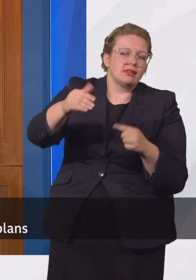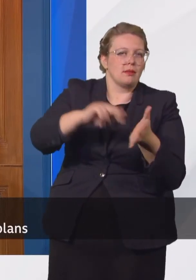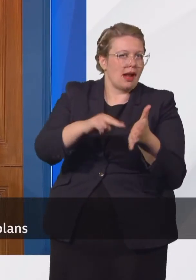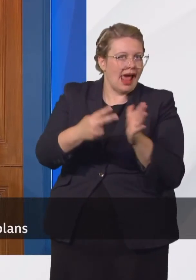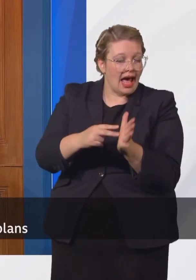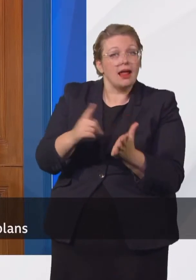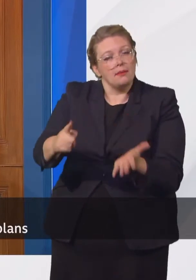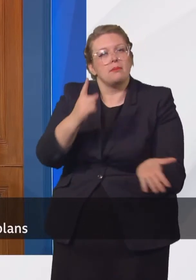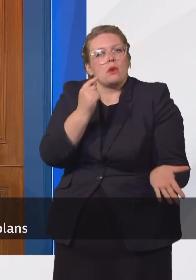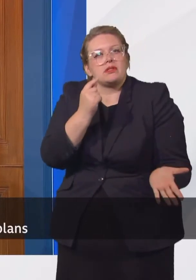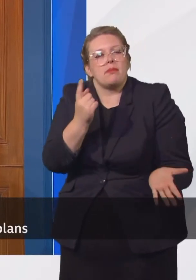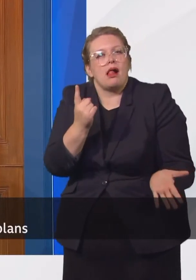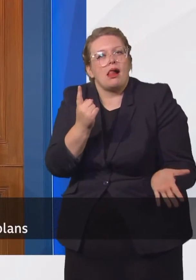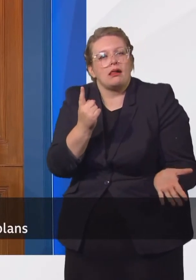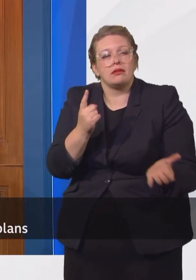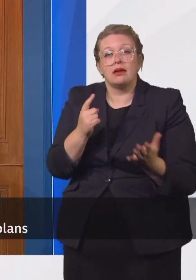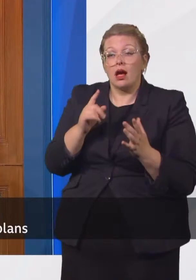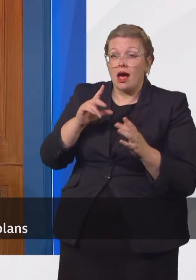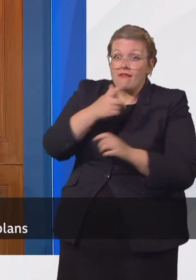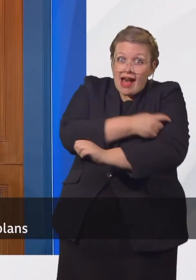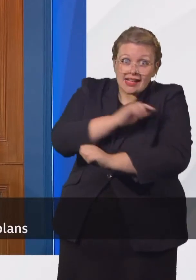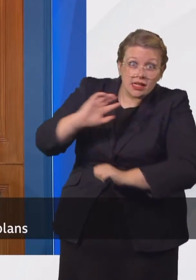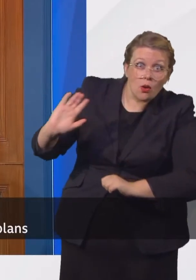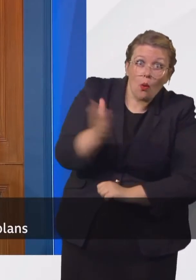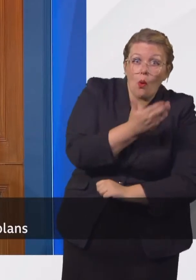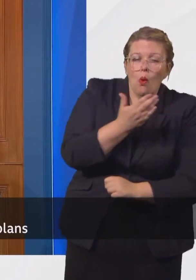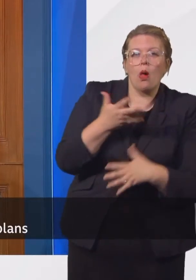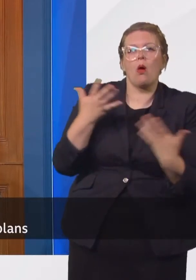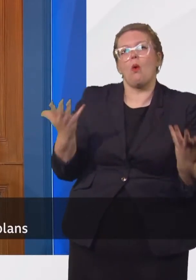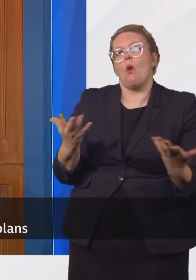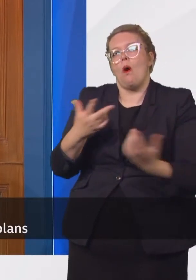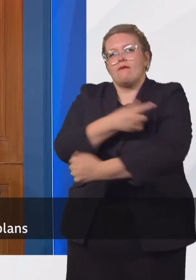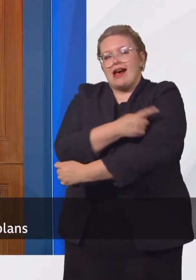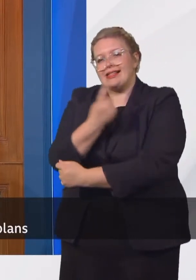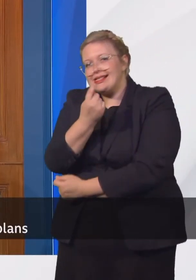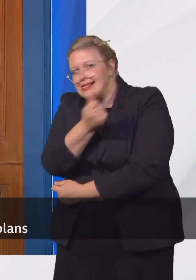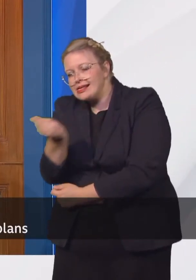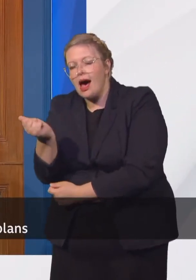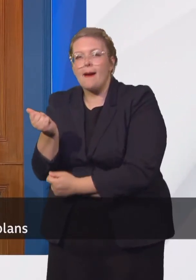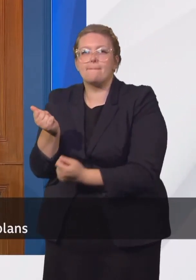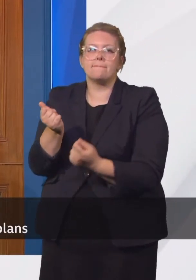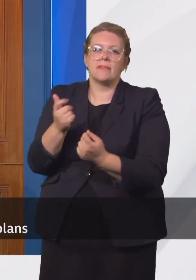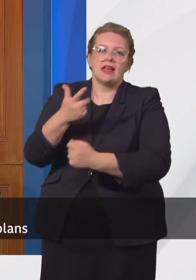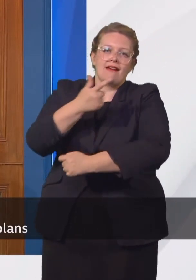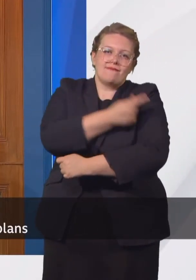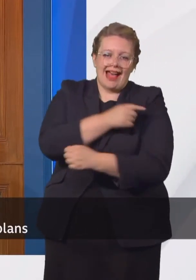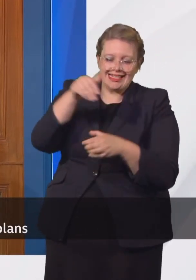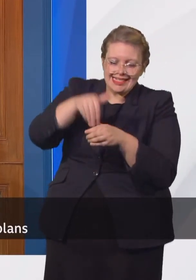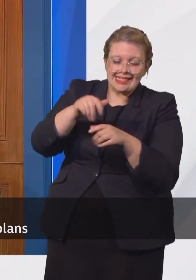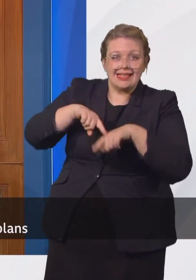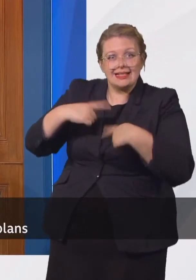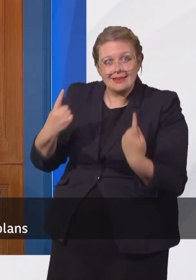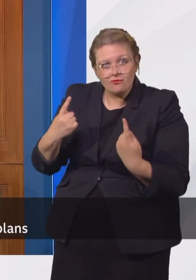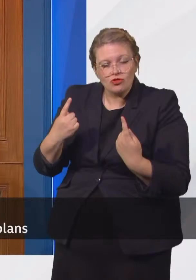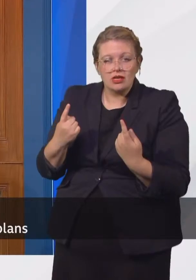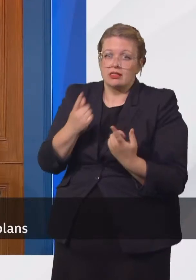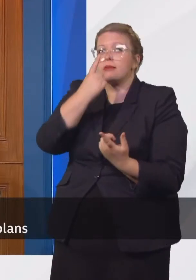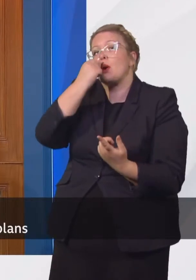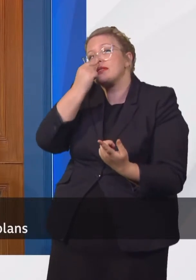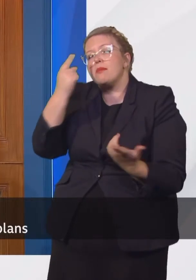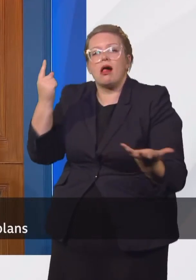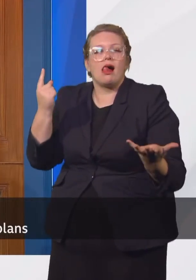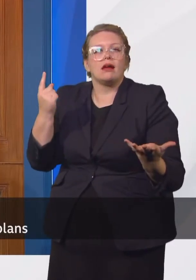yet precisely known who, and possibly with variant vaccines, but again, not precisely